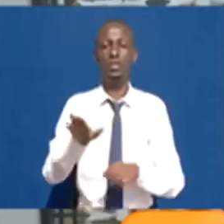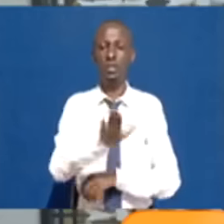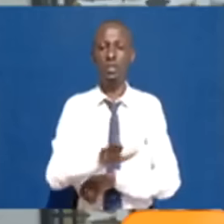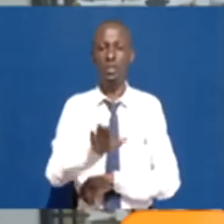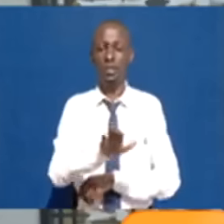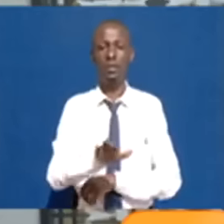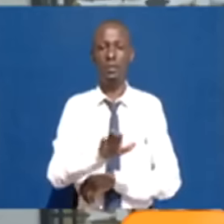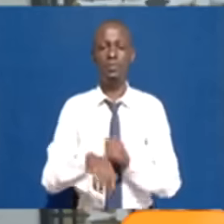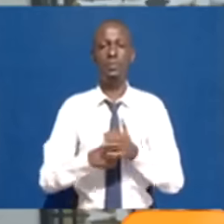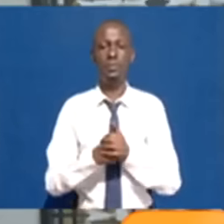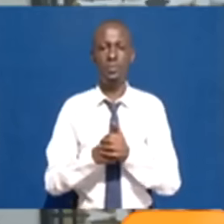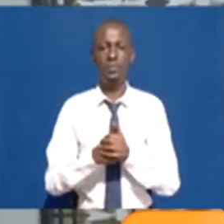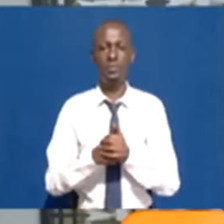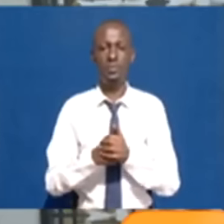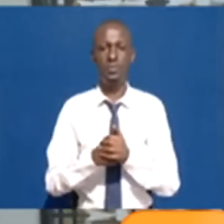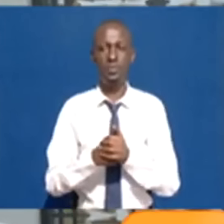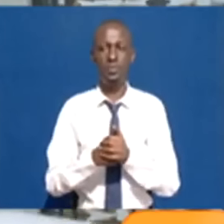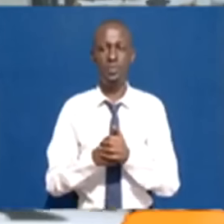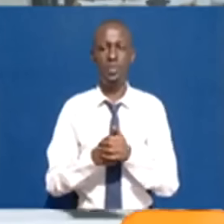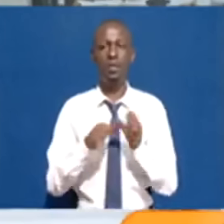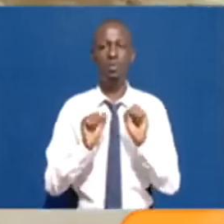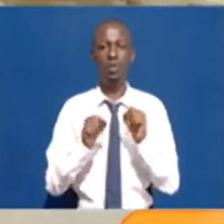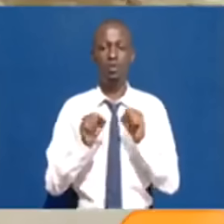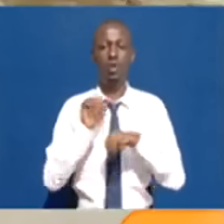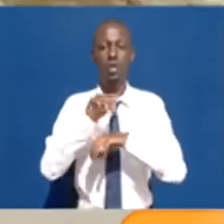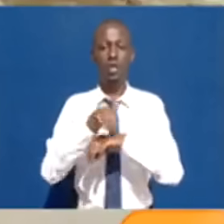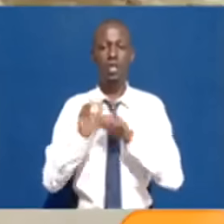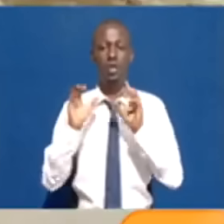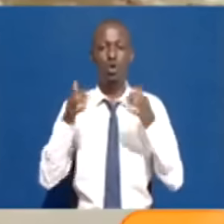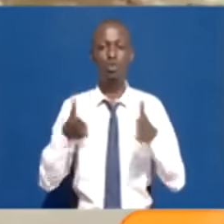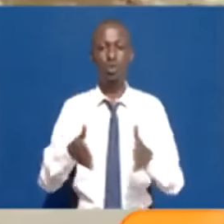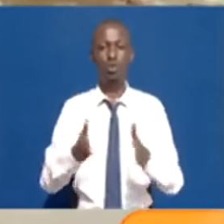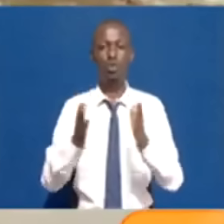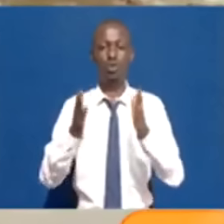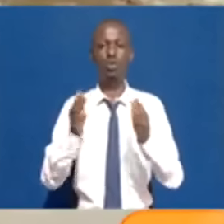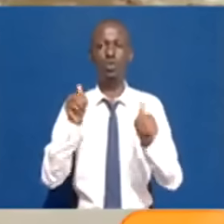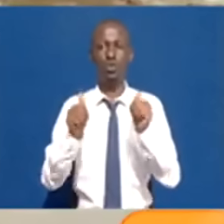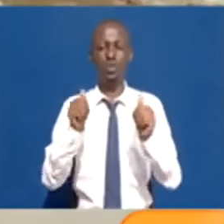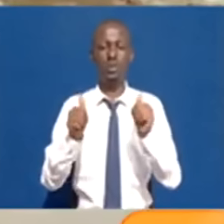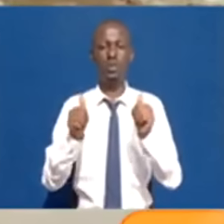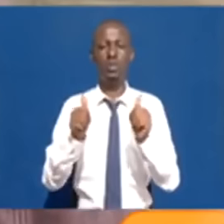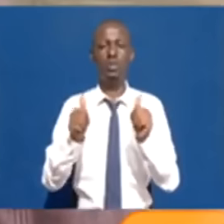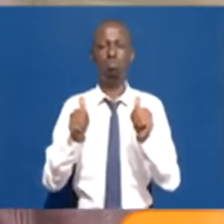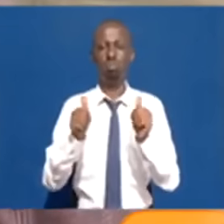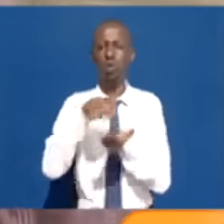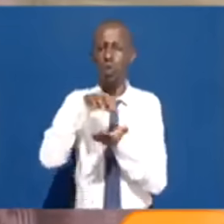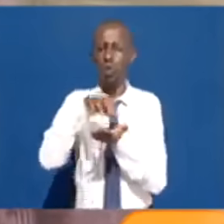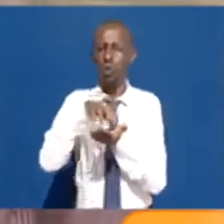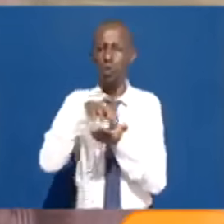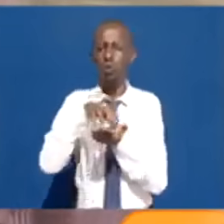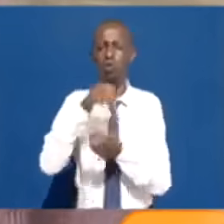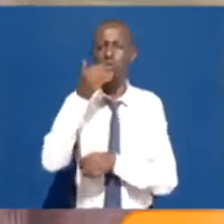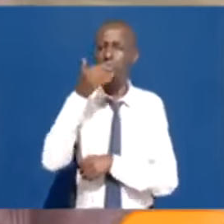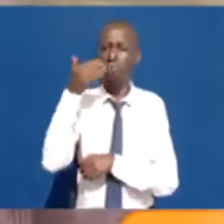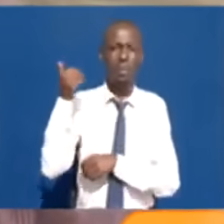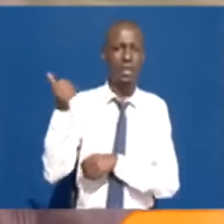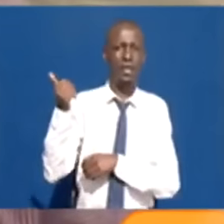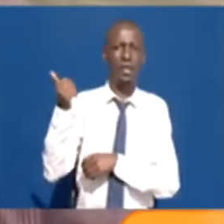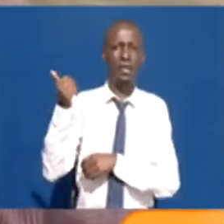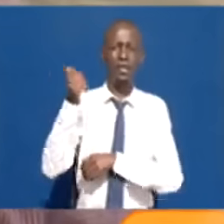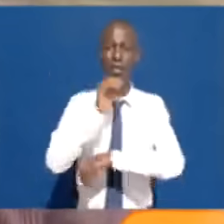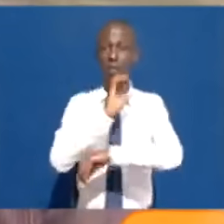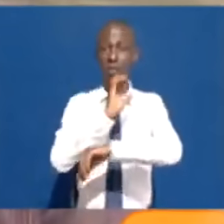Catholic Church to connect to Community Road that is in slightly better condition. Because now the church actually, you know,